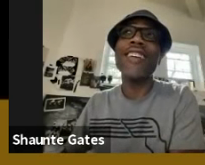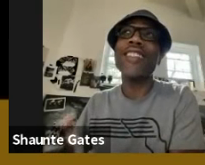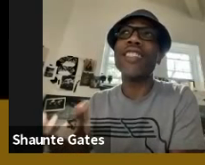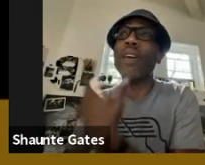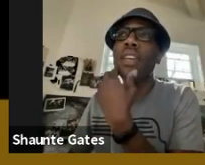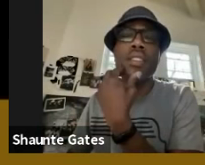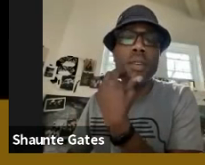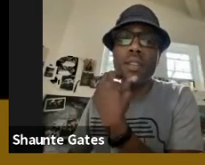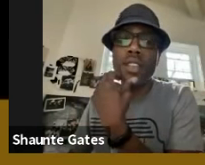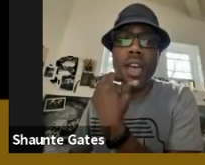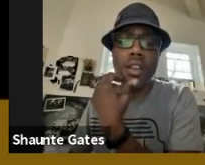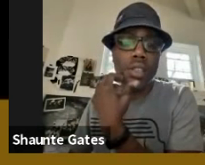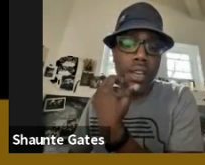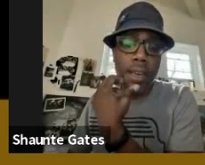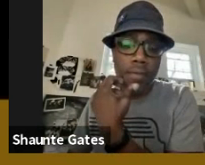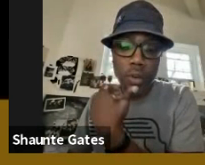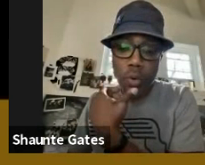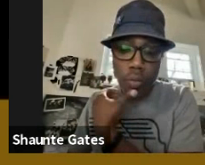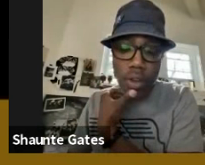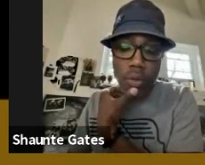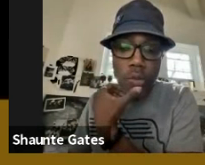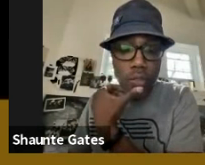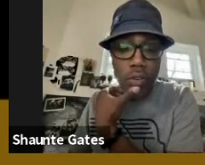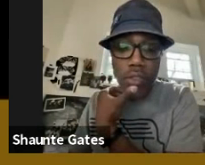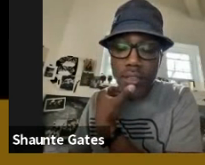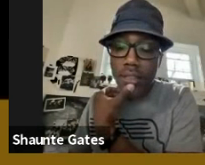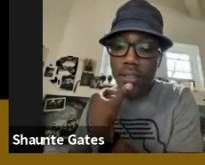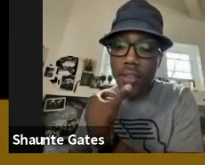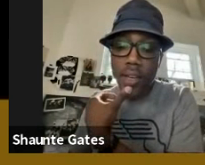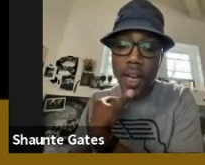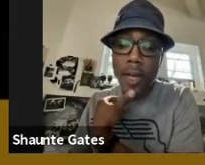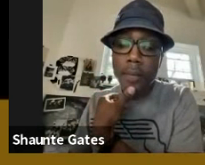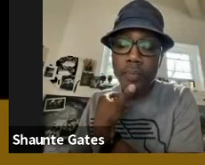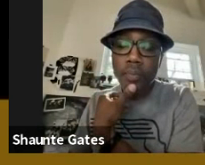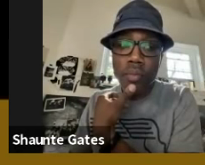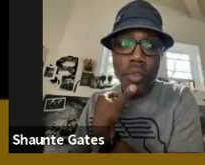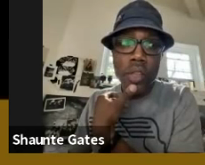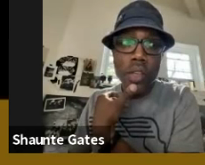You know, it just making up sounds. And even to the point where we moved to Northeast DC,